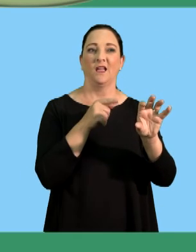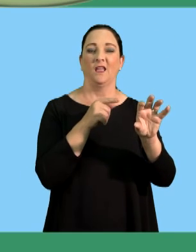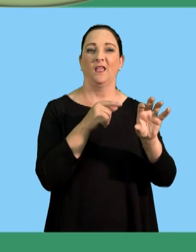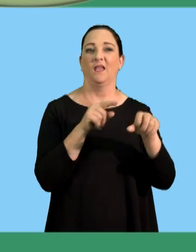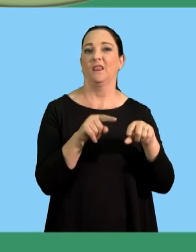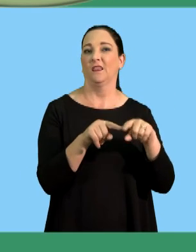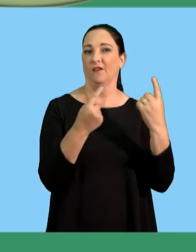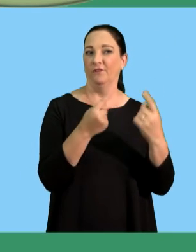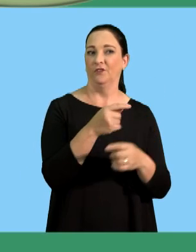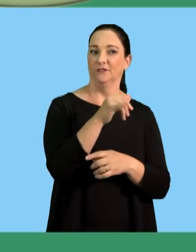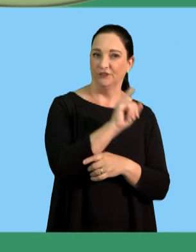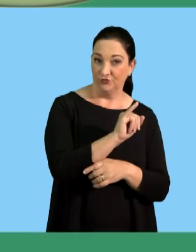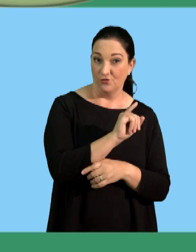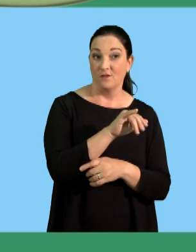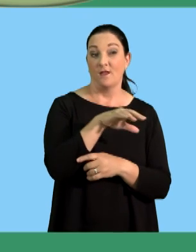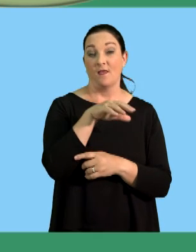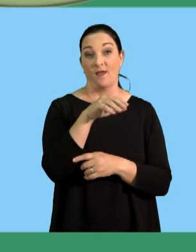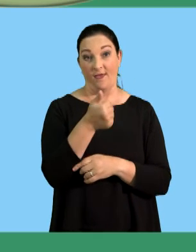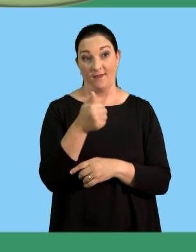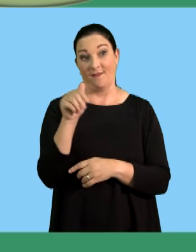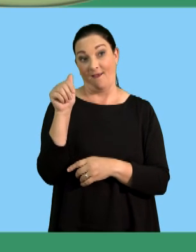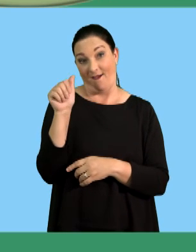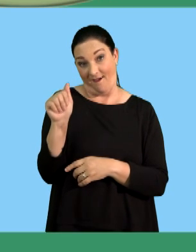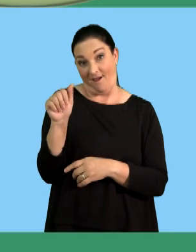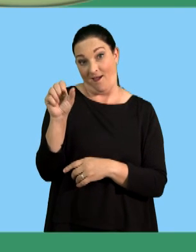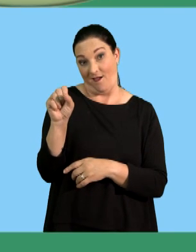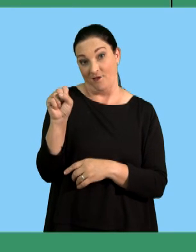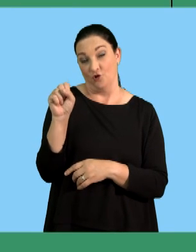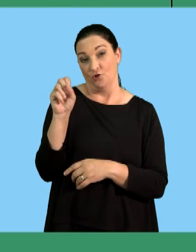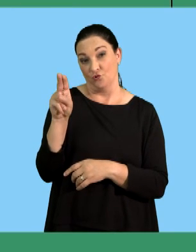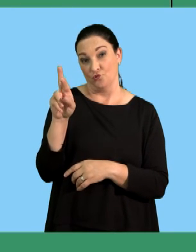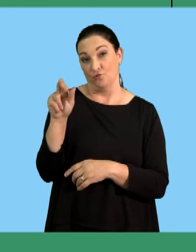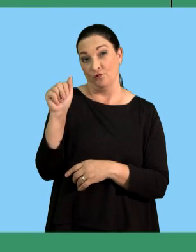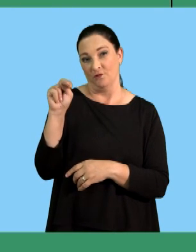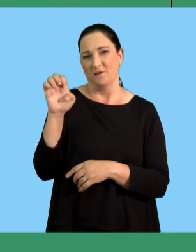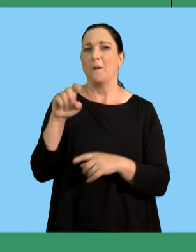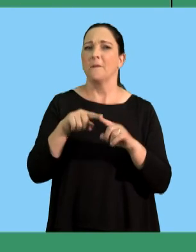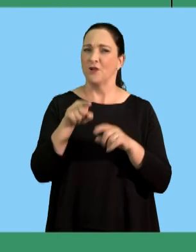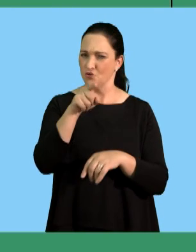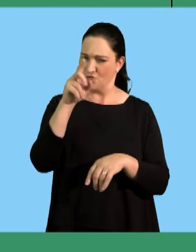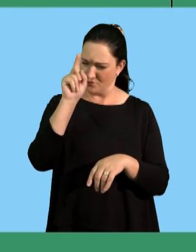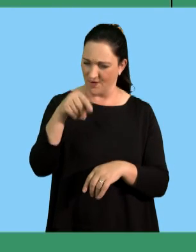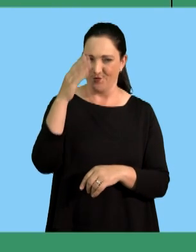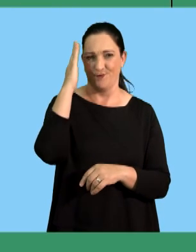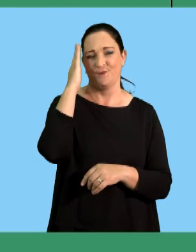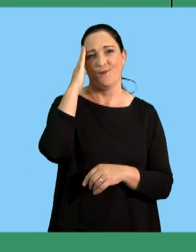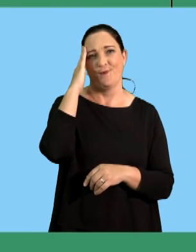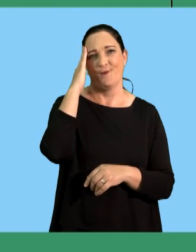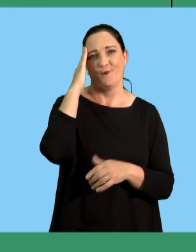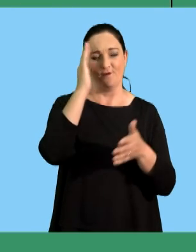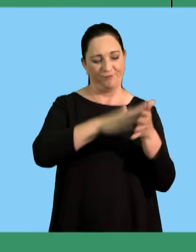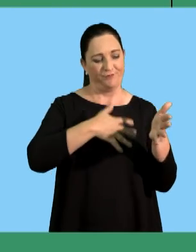between insurance and assurance, because those are aspects now that you should know, especially when you are looking